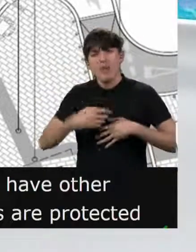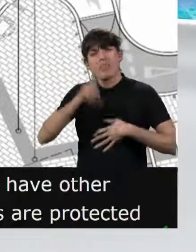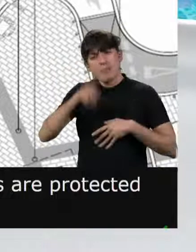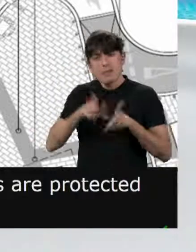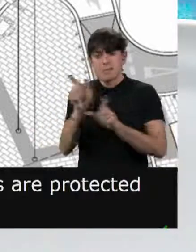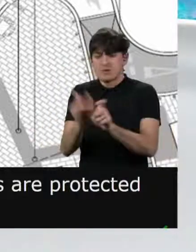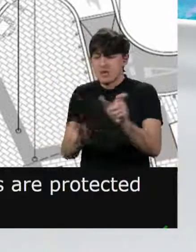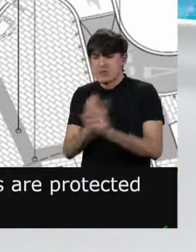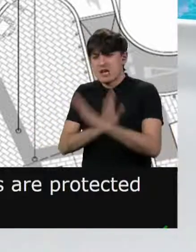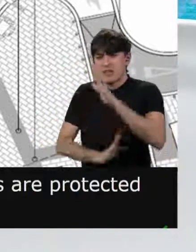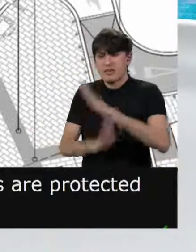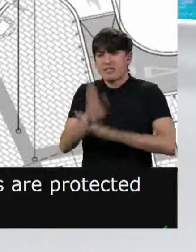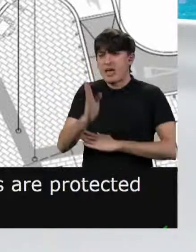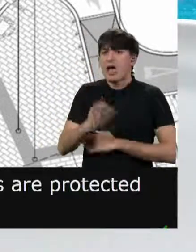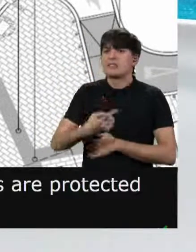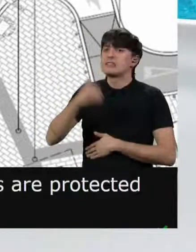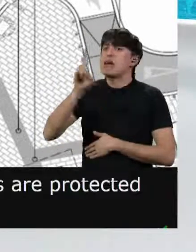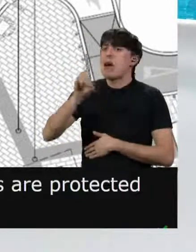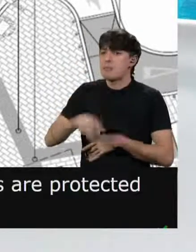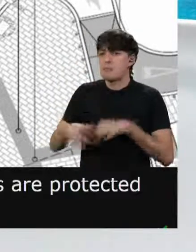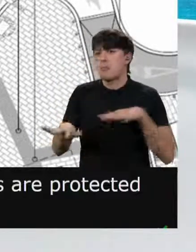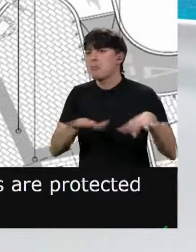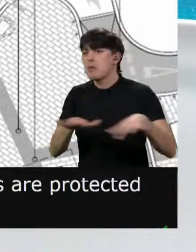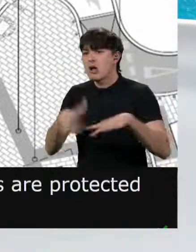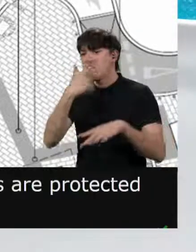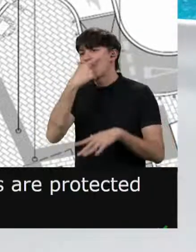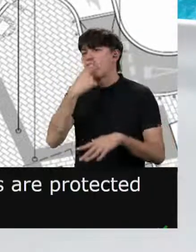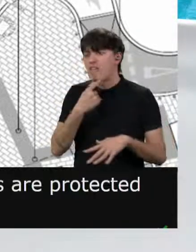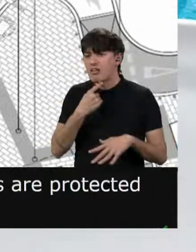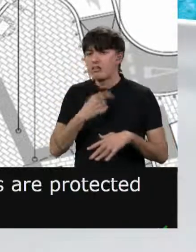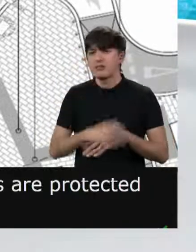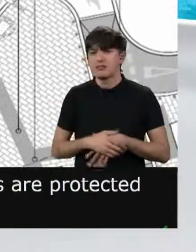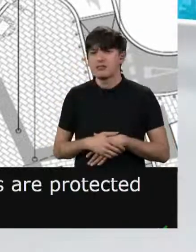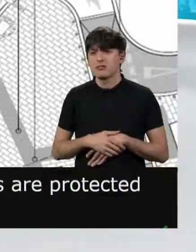safely, and also those with disabilities.